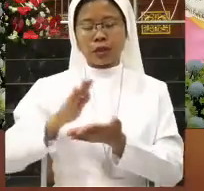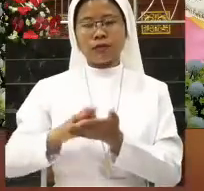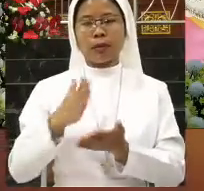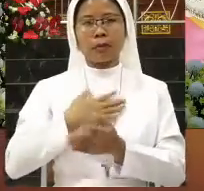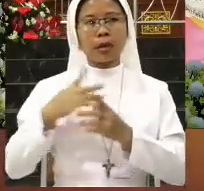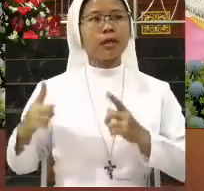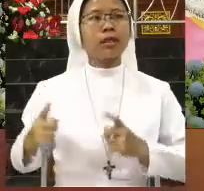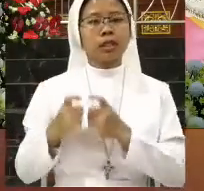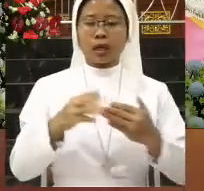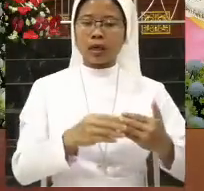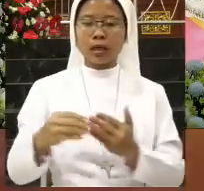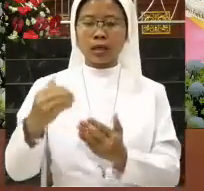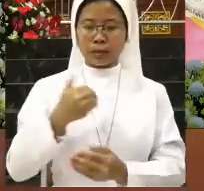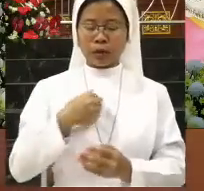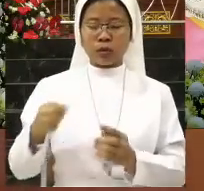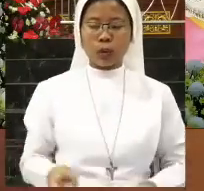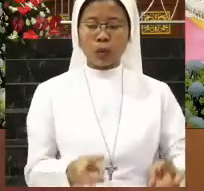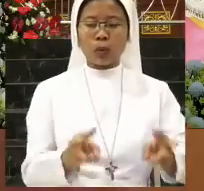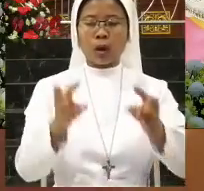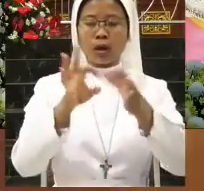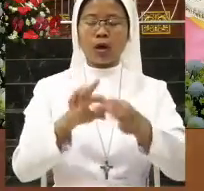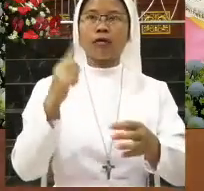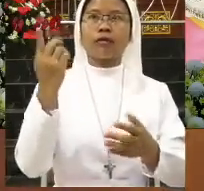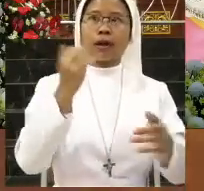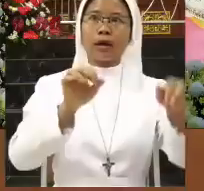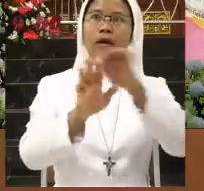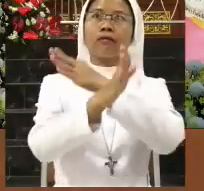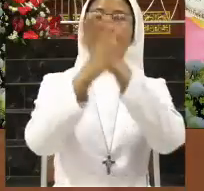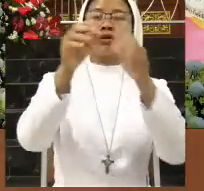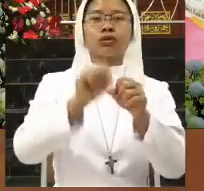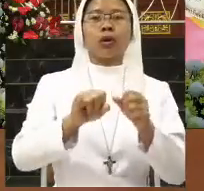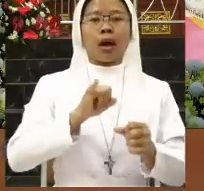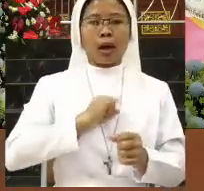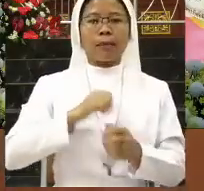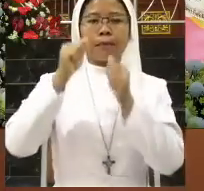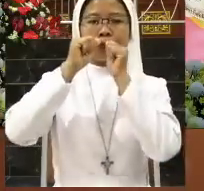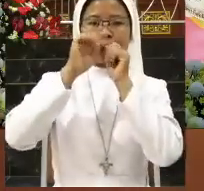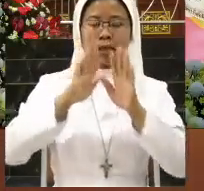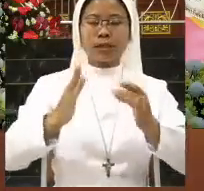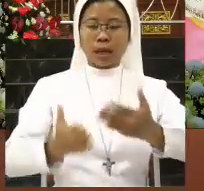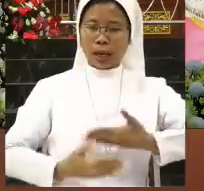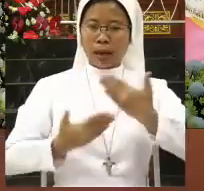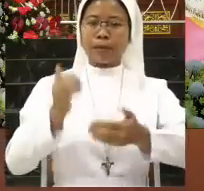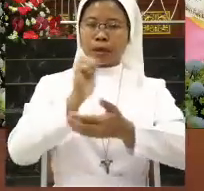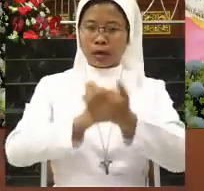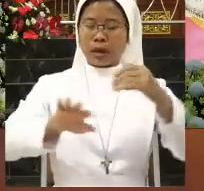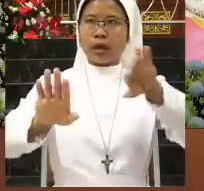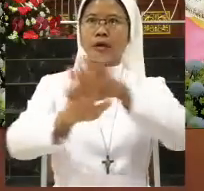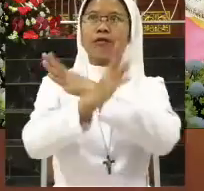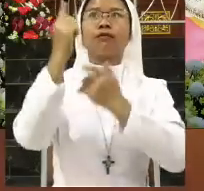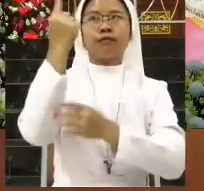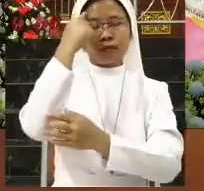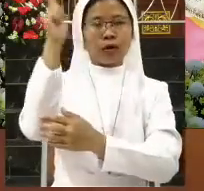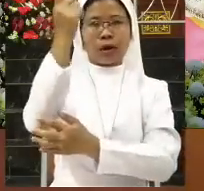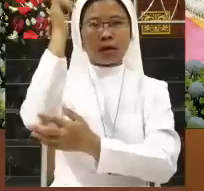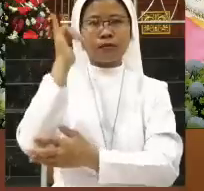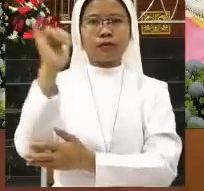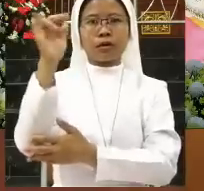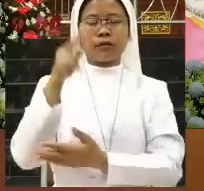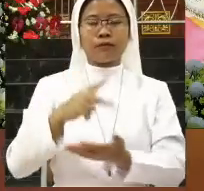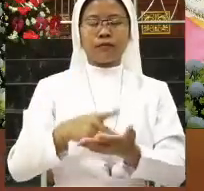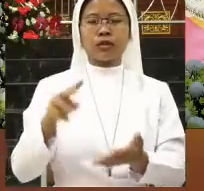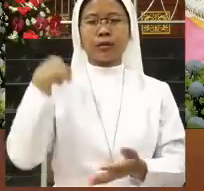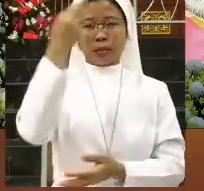and leading me on the way to eternity, where I may bless and enjoy him forever. Amen. Virgin